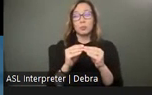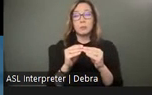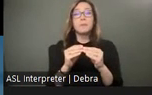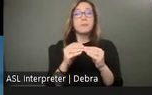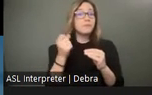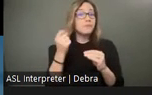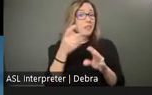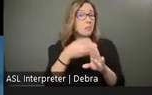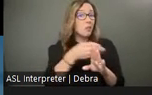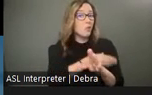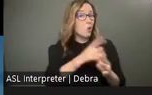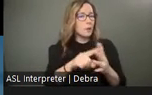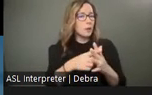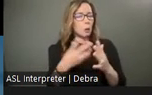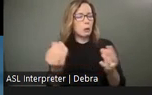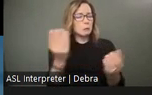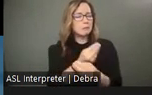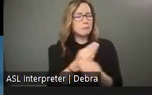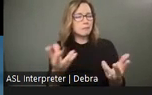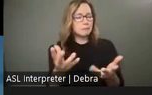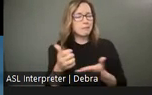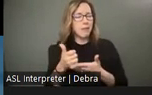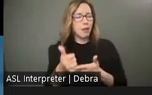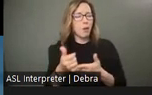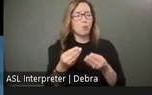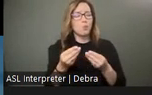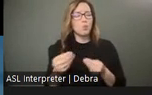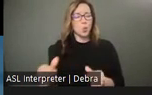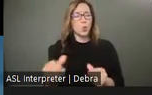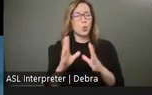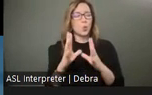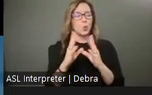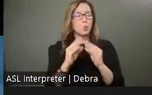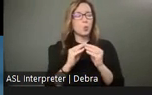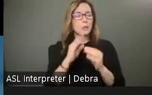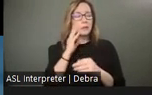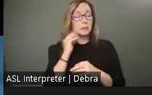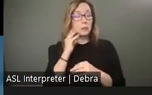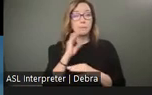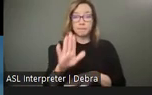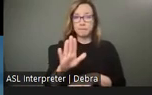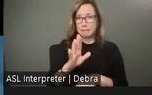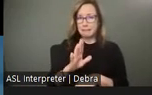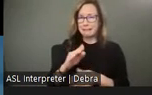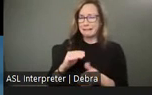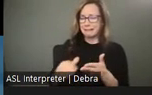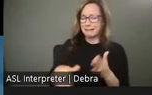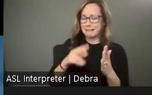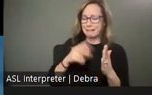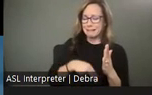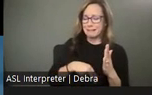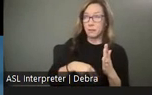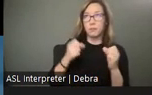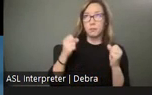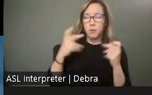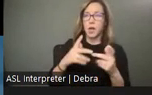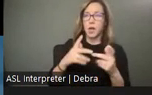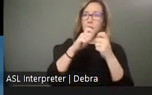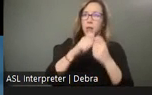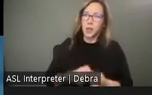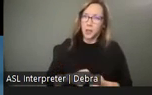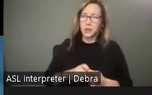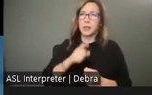like to share some information to help make for a smoother symposium experience. And please forgive my reading, but there are numerous details, and I want to make sure